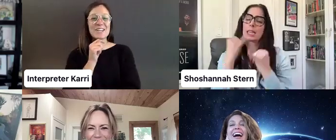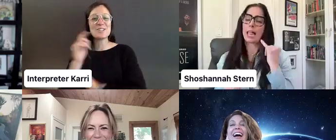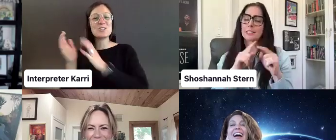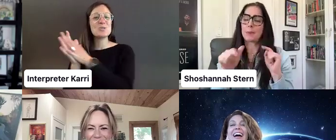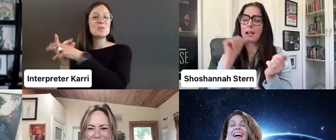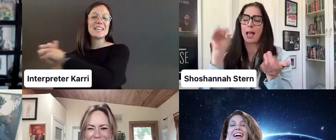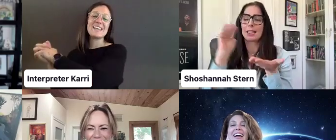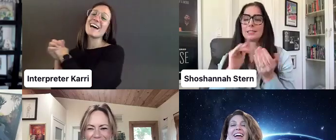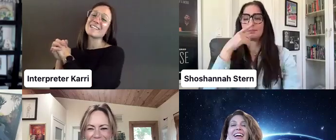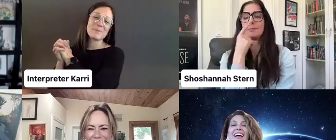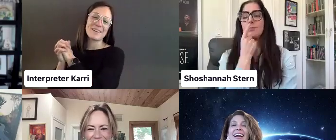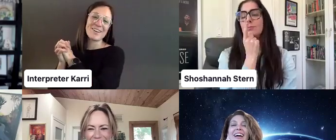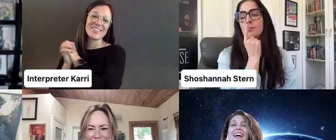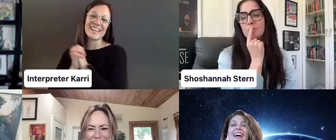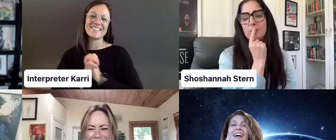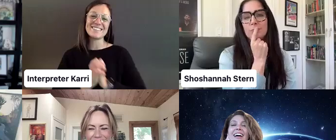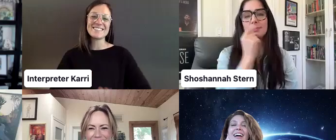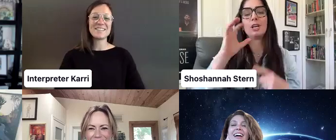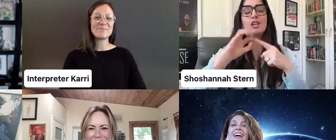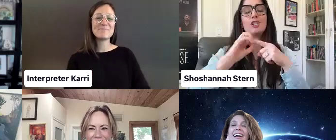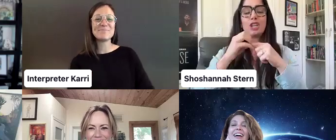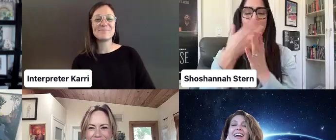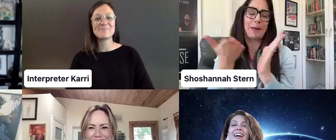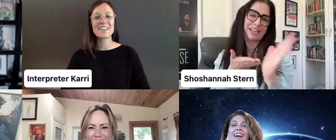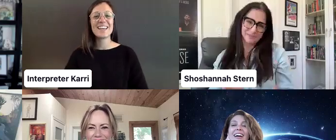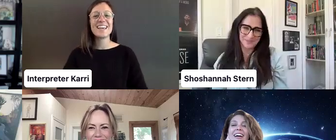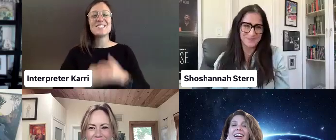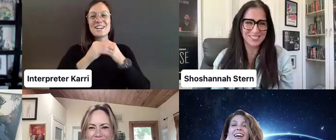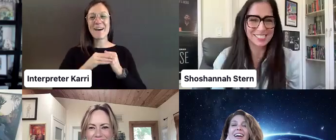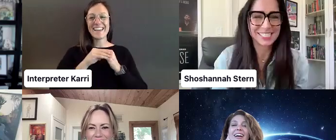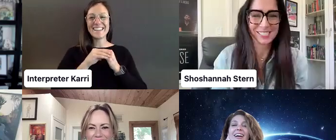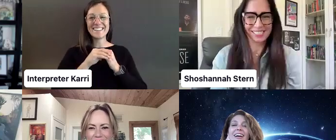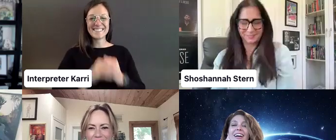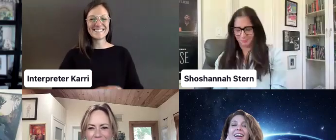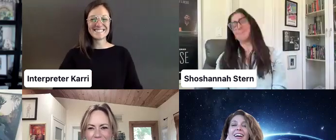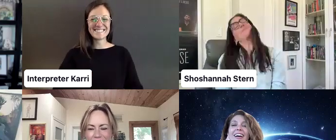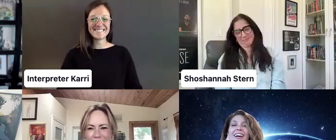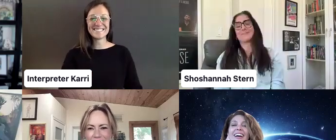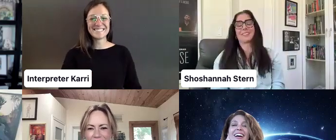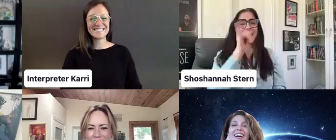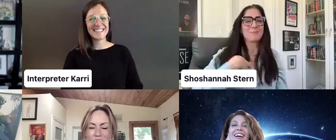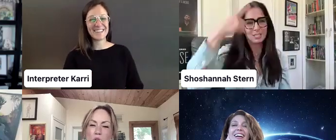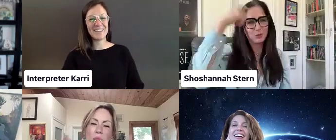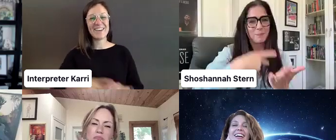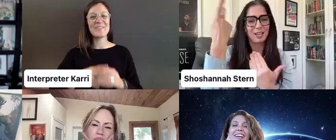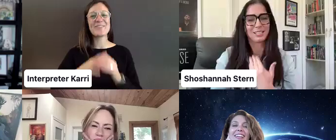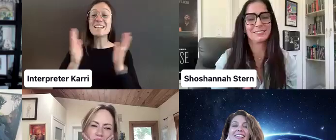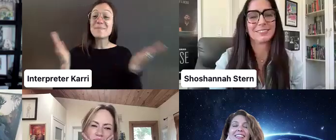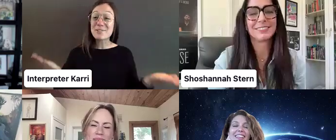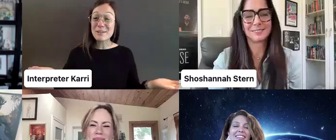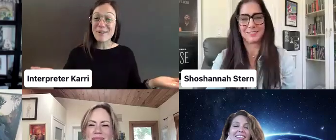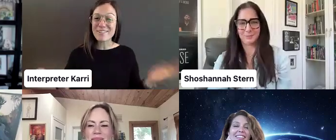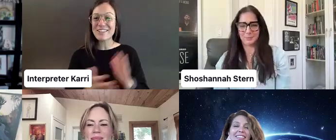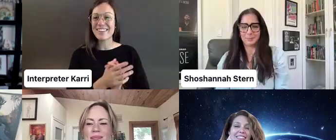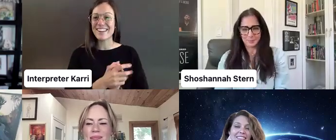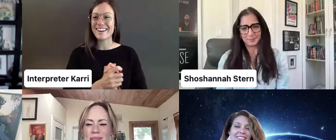then Julie, last but not least. Cherry pie. There we go. Oh, That's my